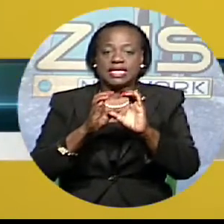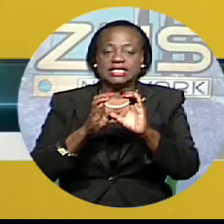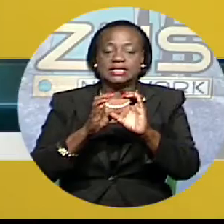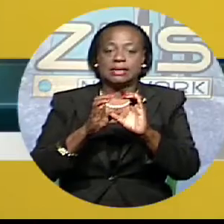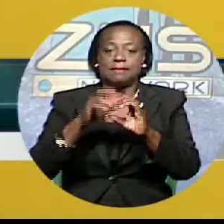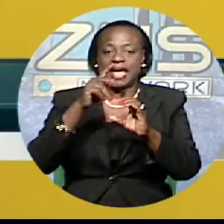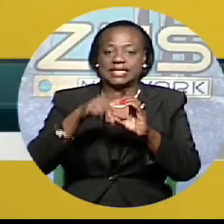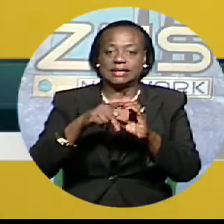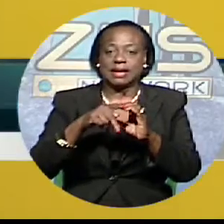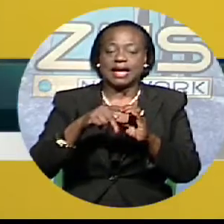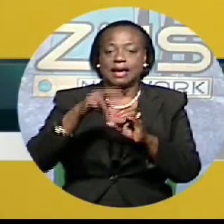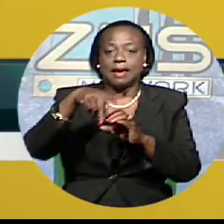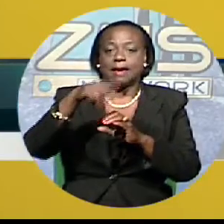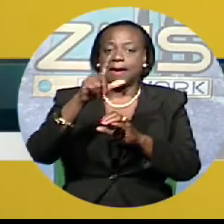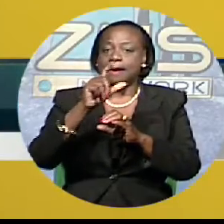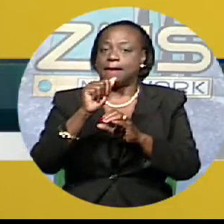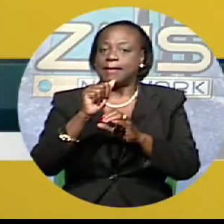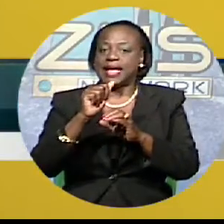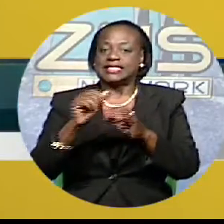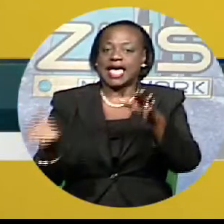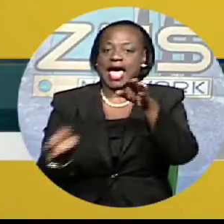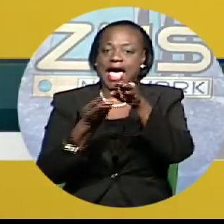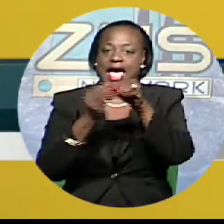And they would add on